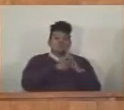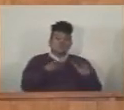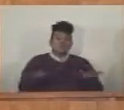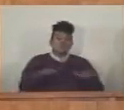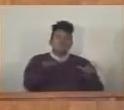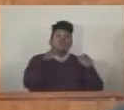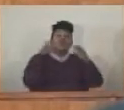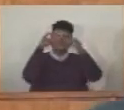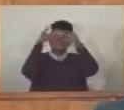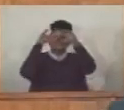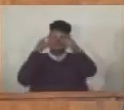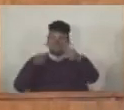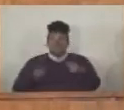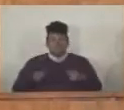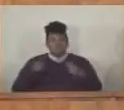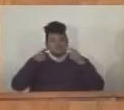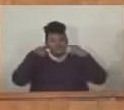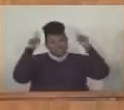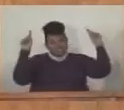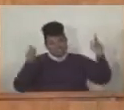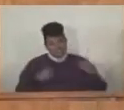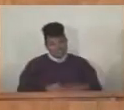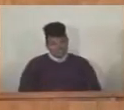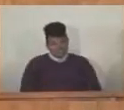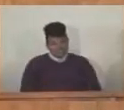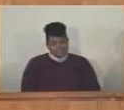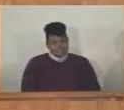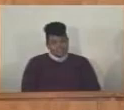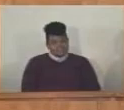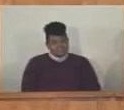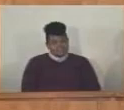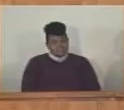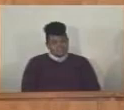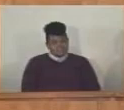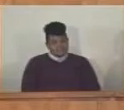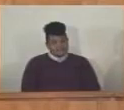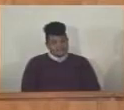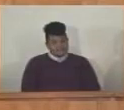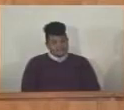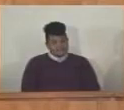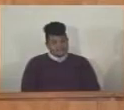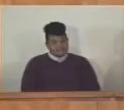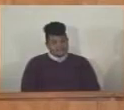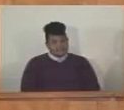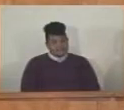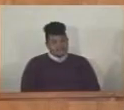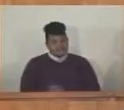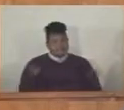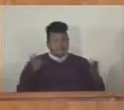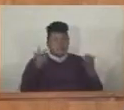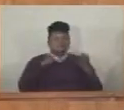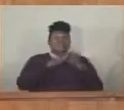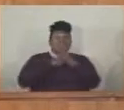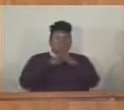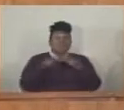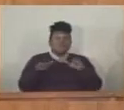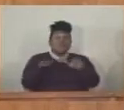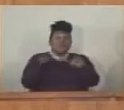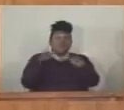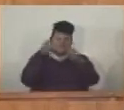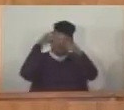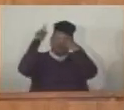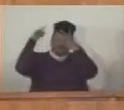performance indicator of success. What is the key performance indicator of success? If I listen to the